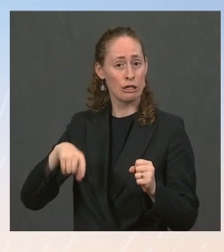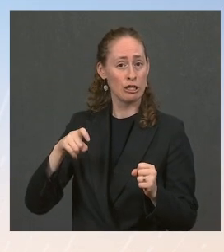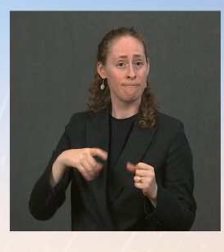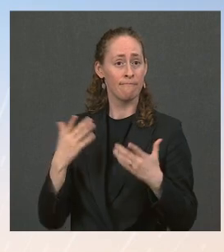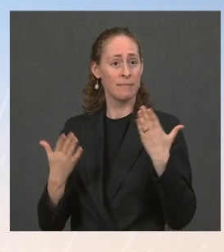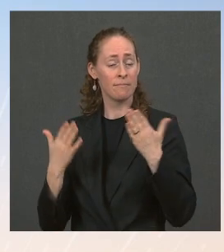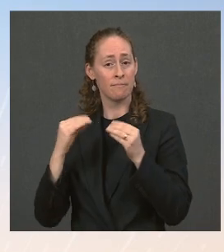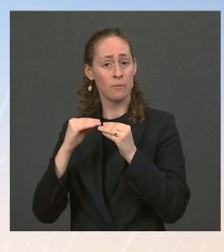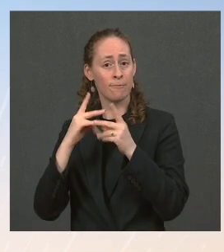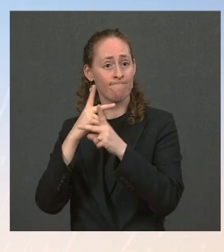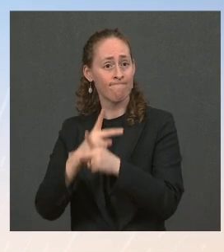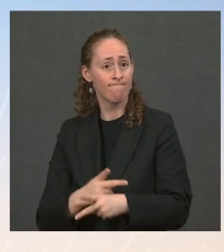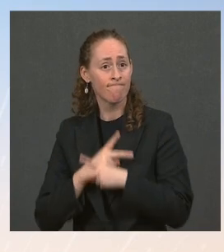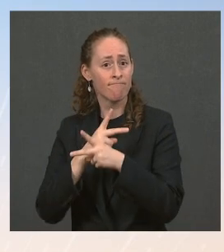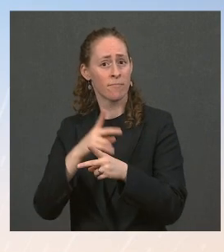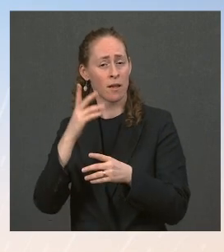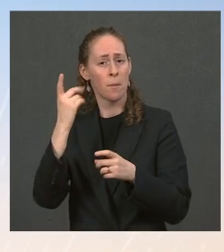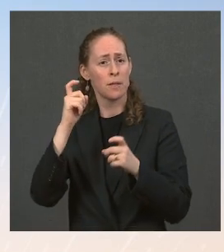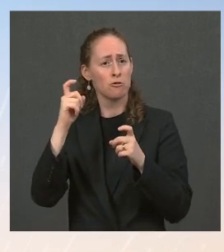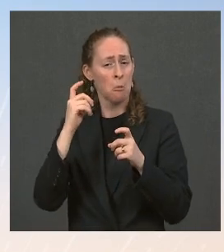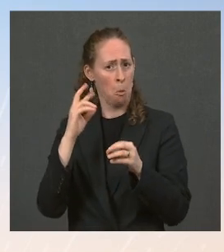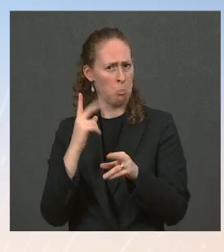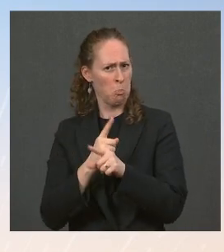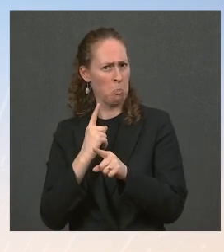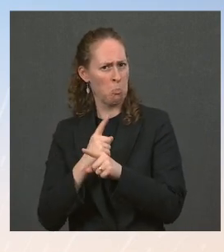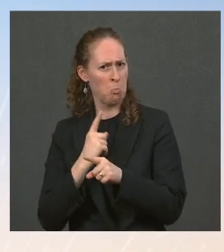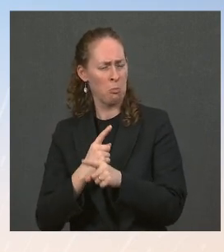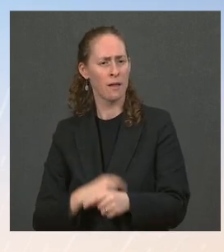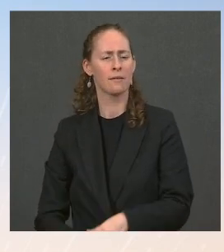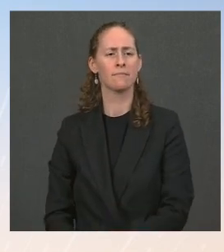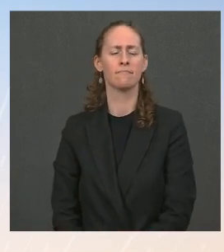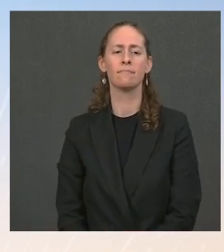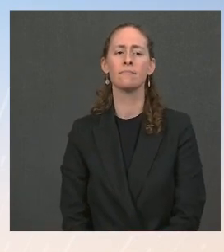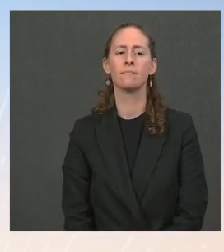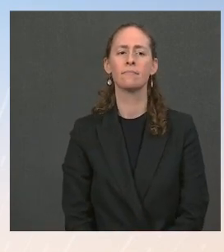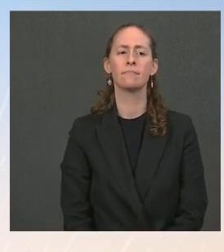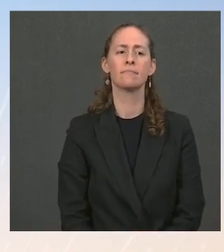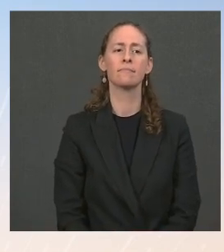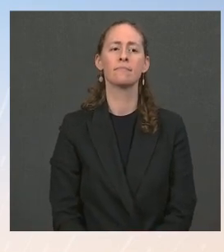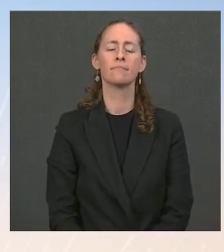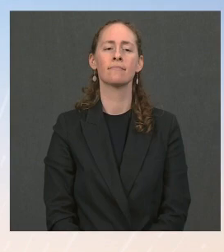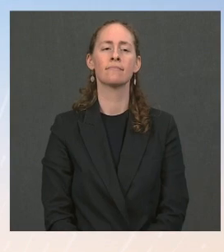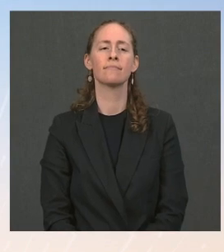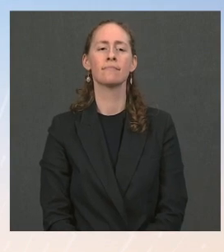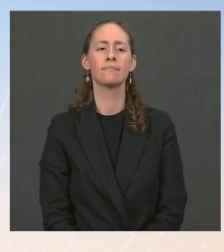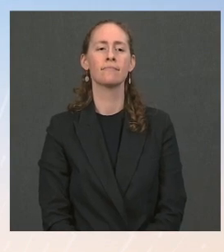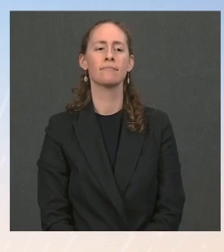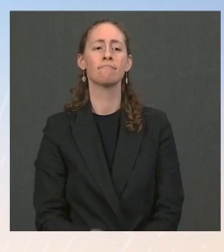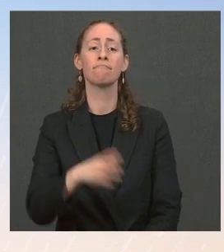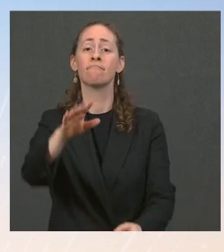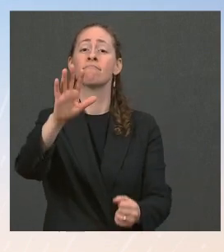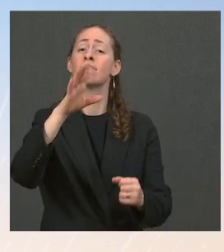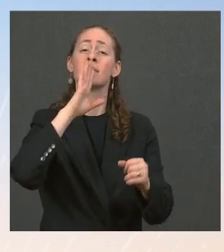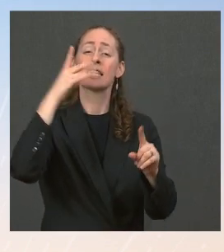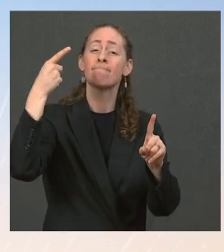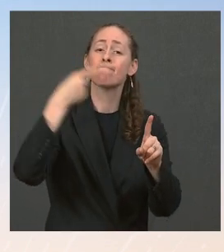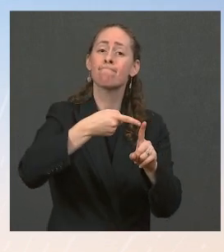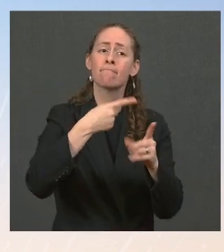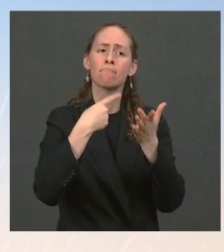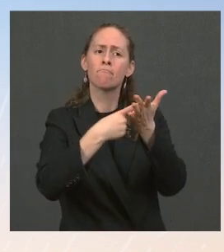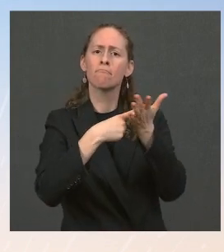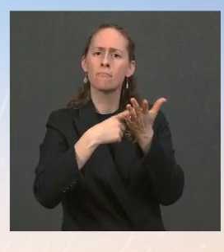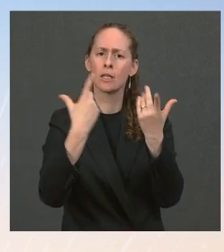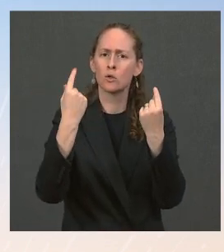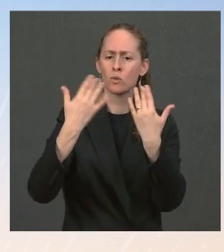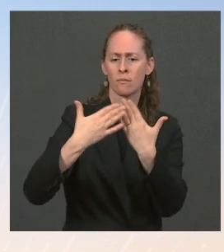offense? You know, I think, Anne, as I've conveyed a little bit, the focus was really on the relationship moving forward. And as